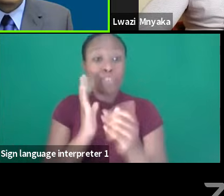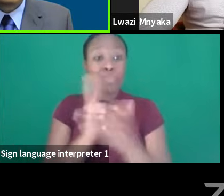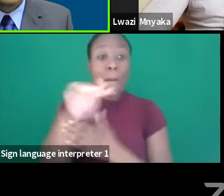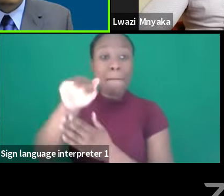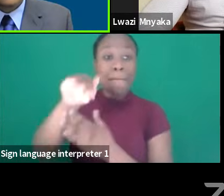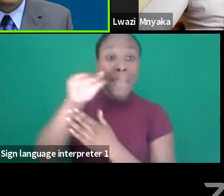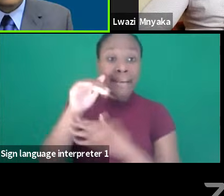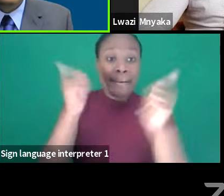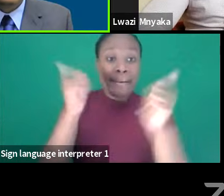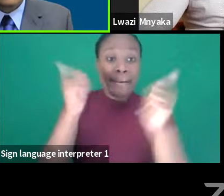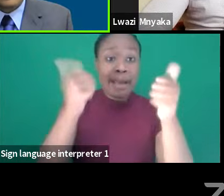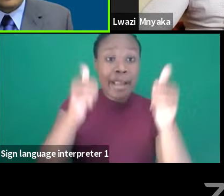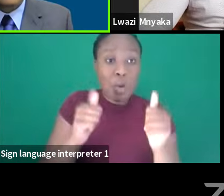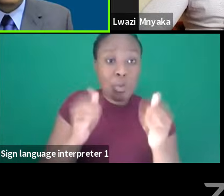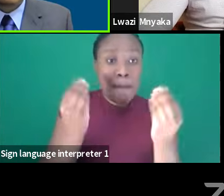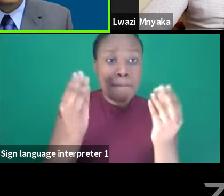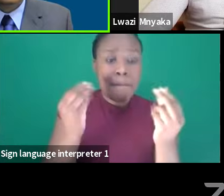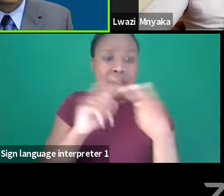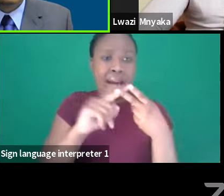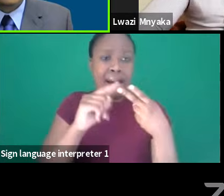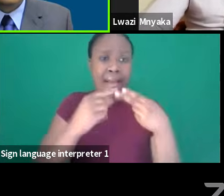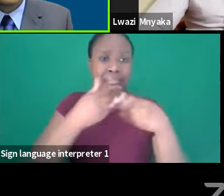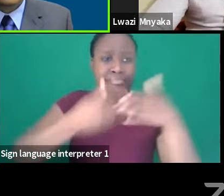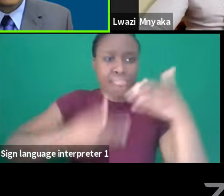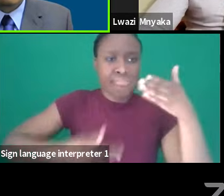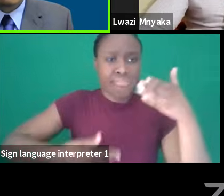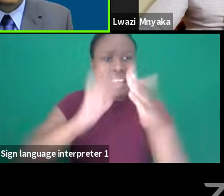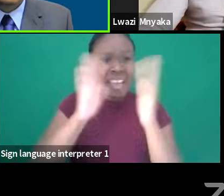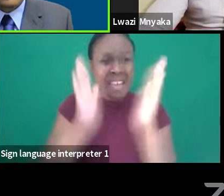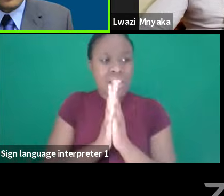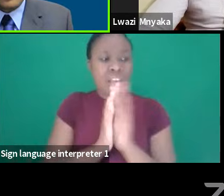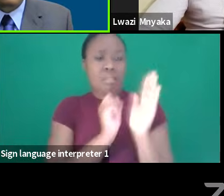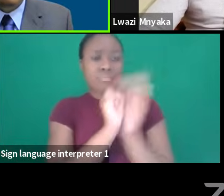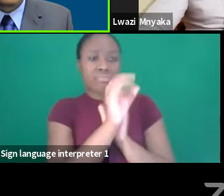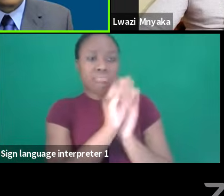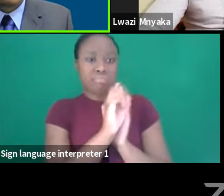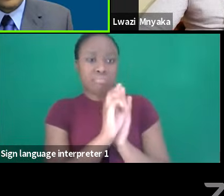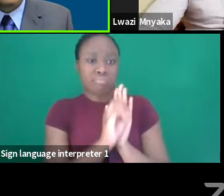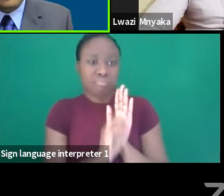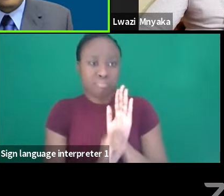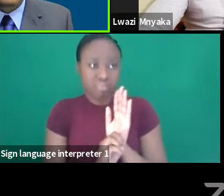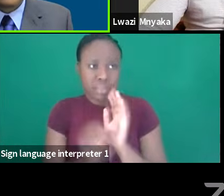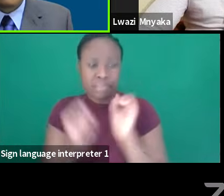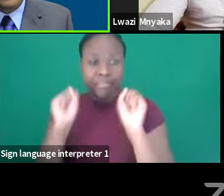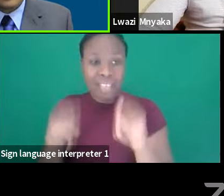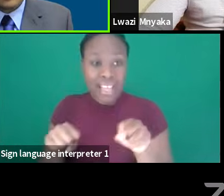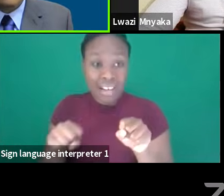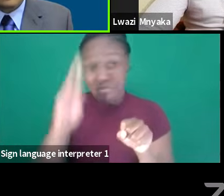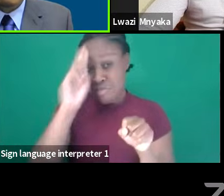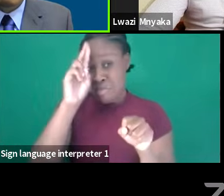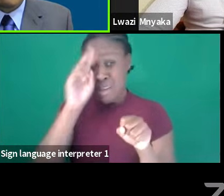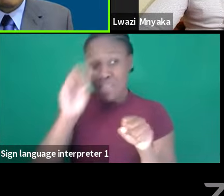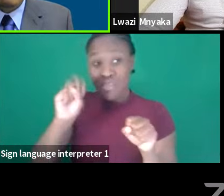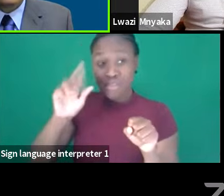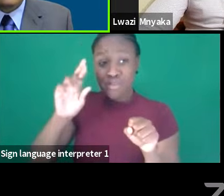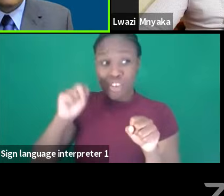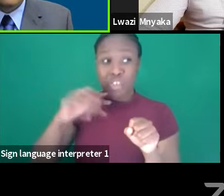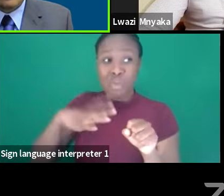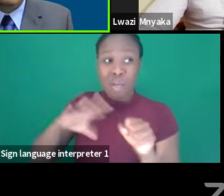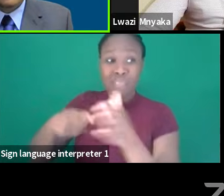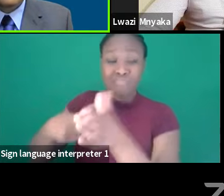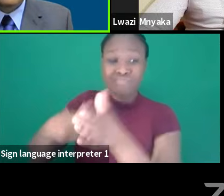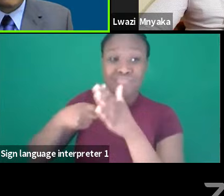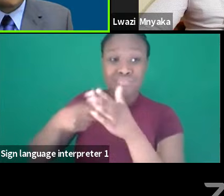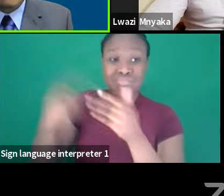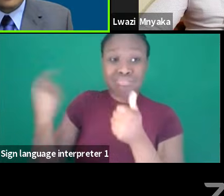the bank statement and the other supporting document which are requested by SARS. And then for